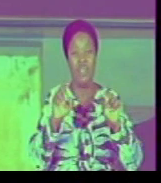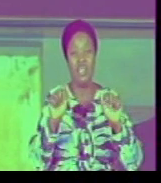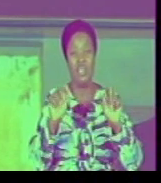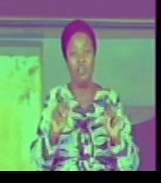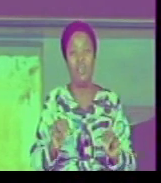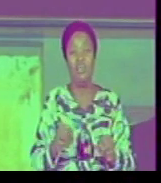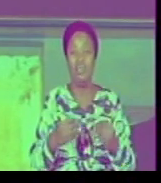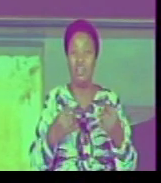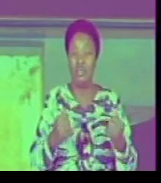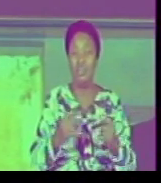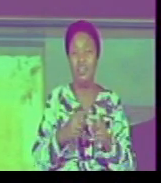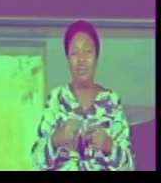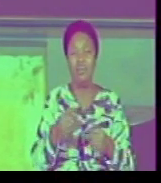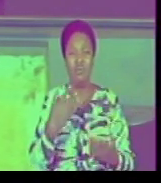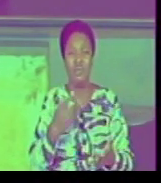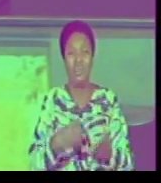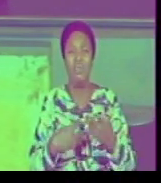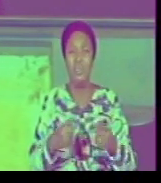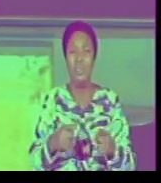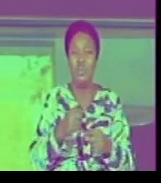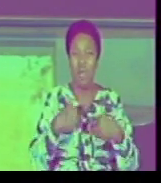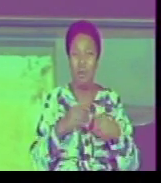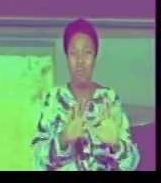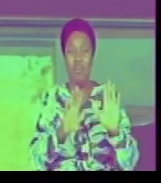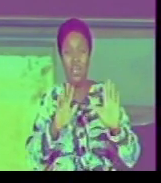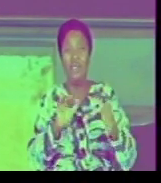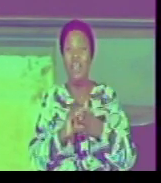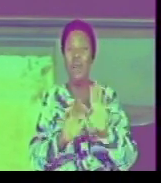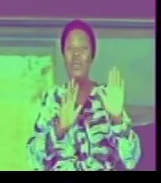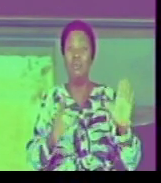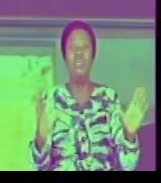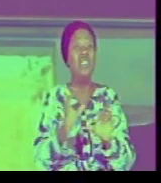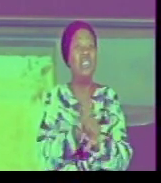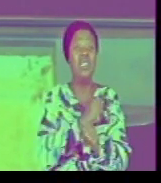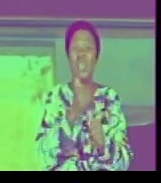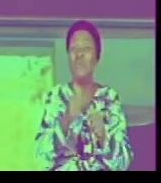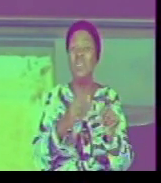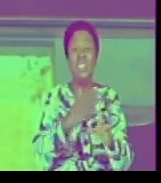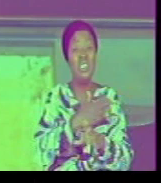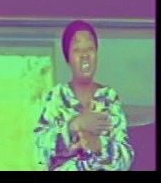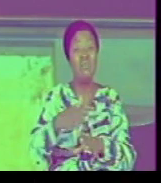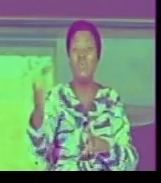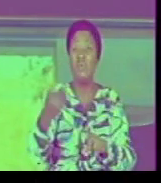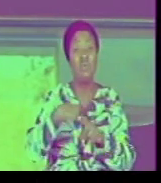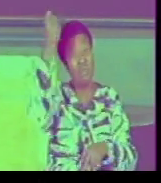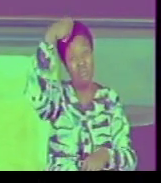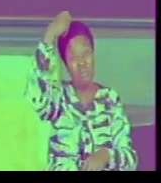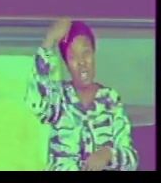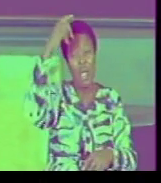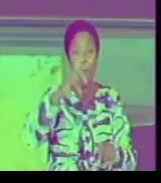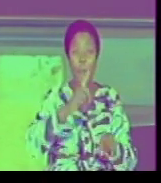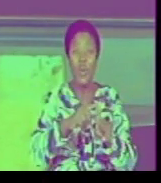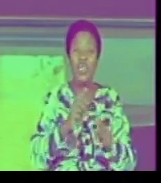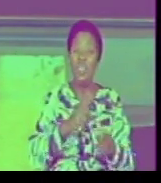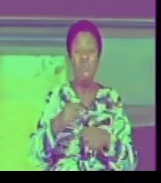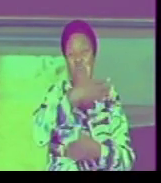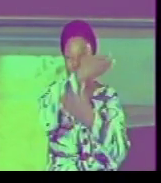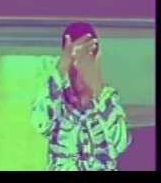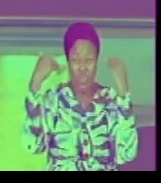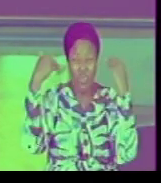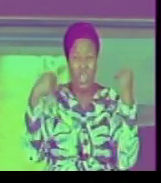your brain. You'll forget everything you wanted to write down. But you'll go to your exam hall this